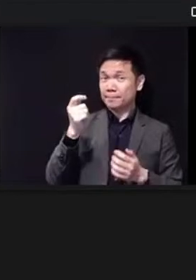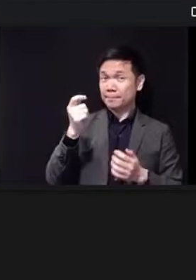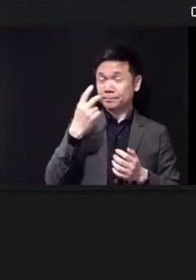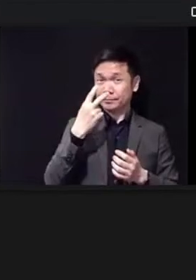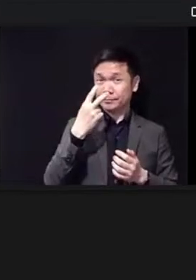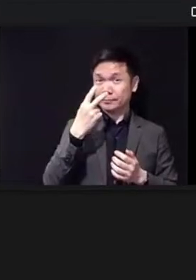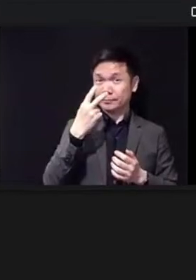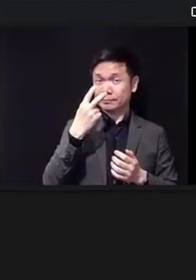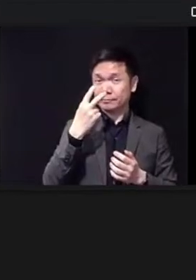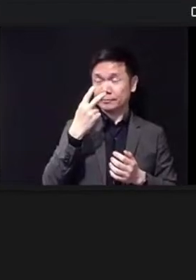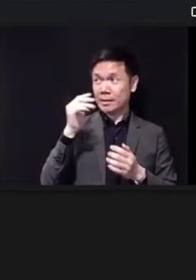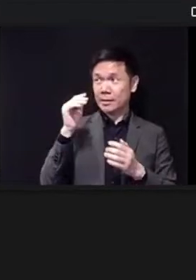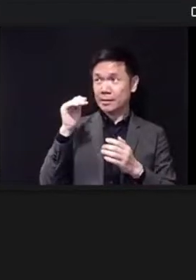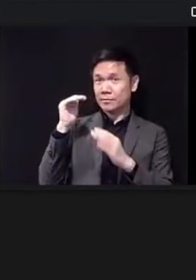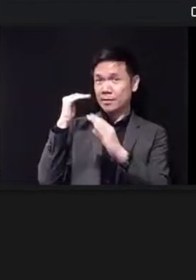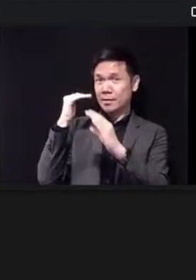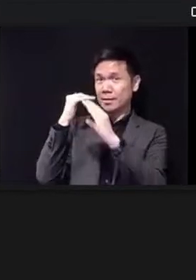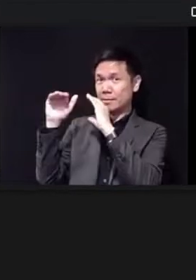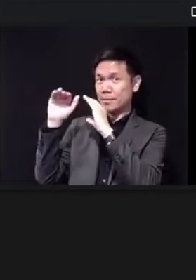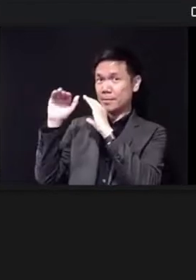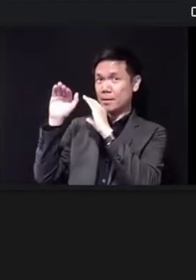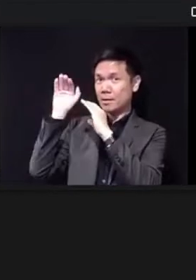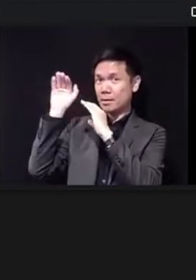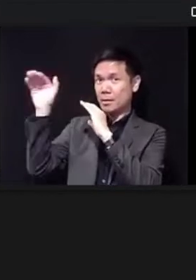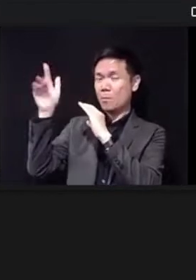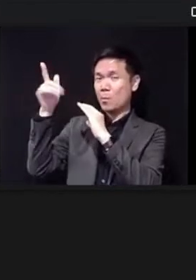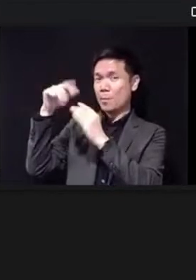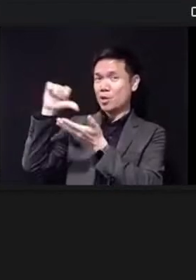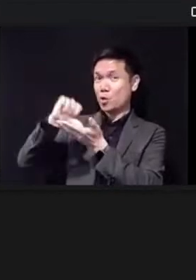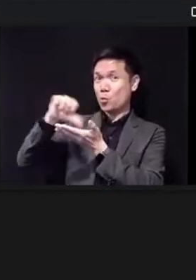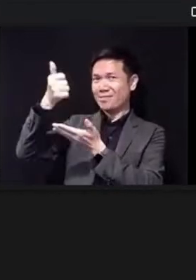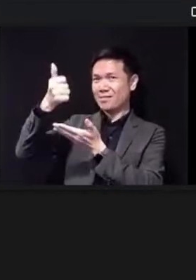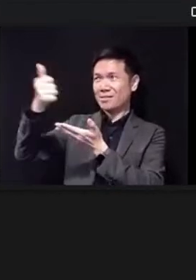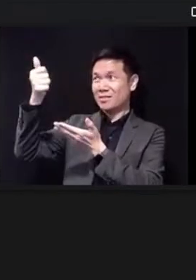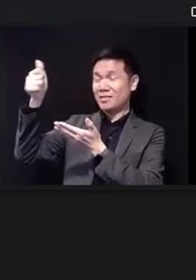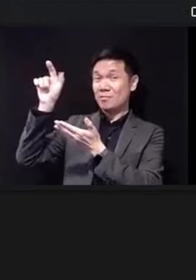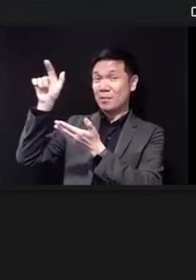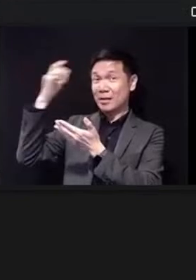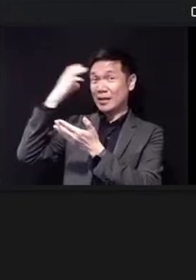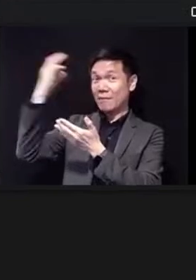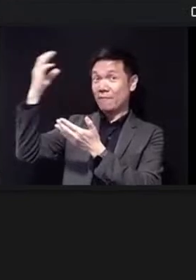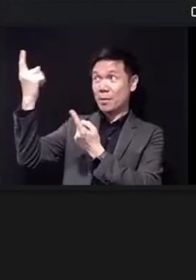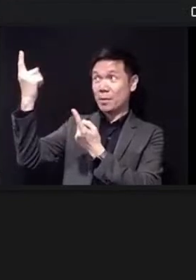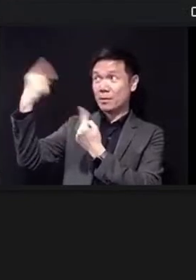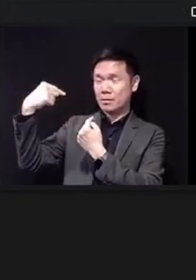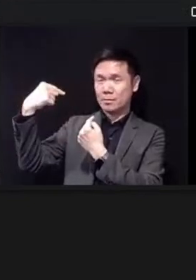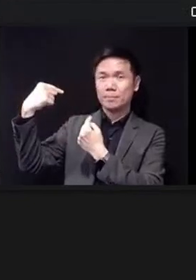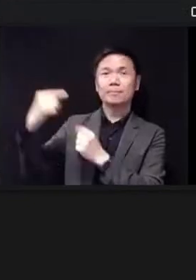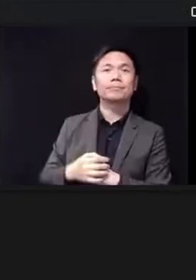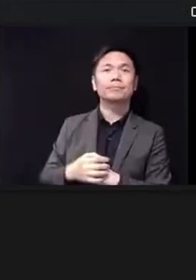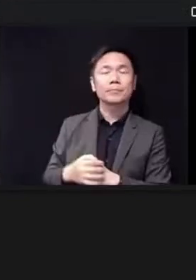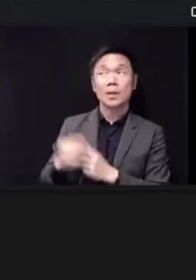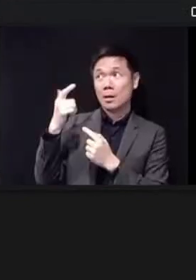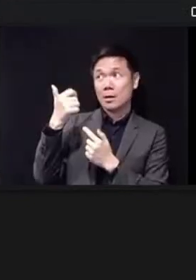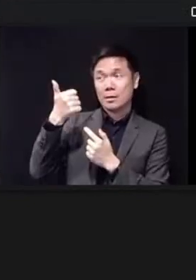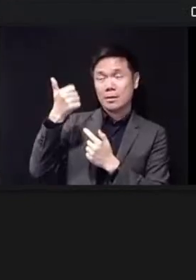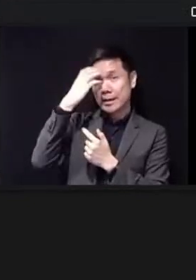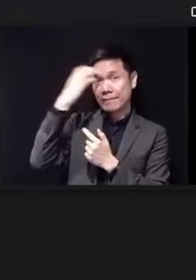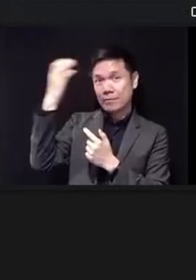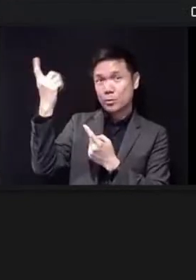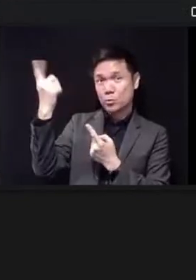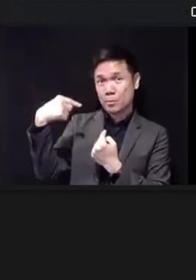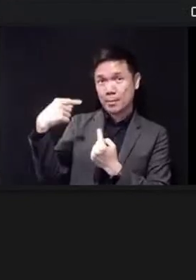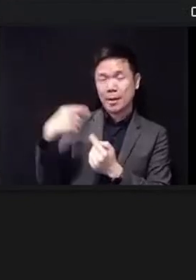in an urgent, with the urgency. So we are waiting for the capital to inform